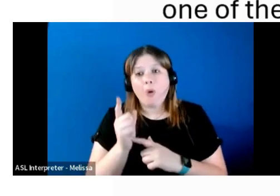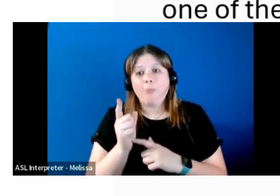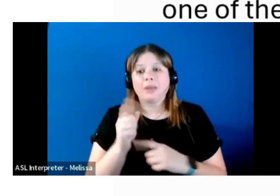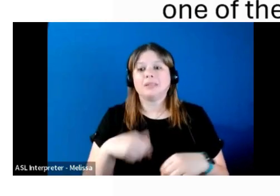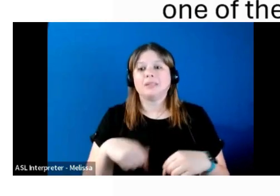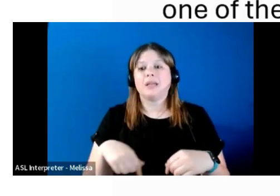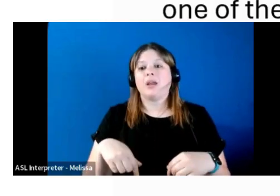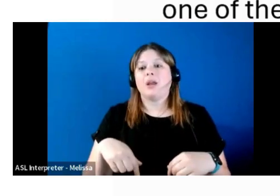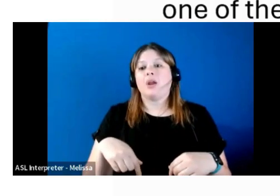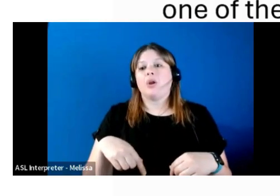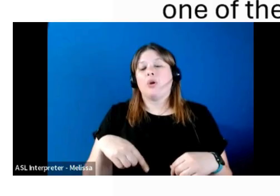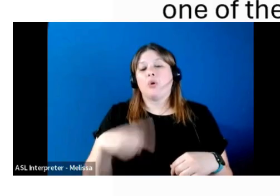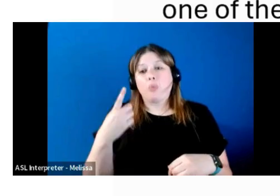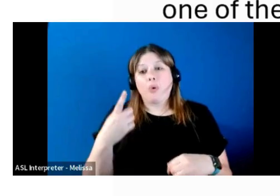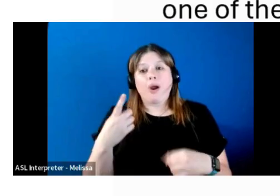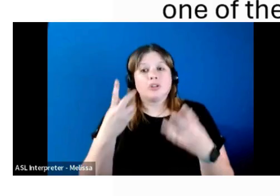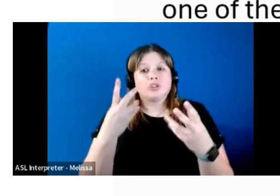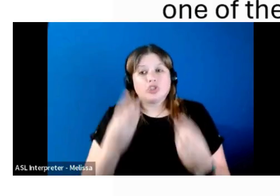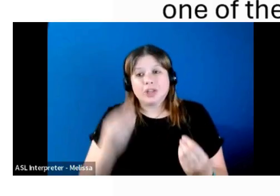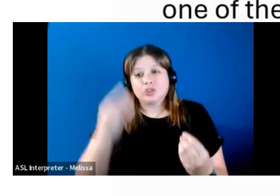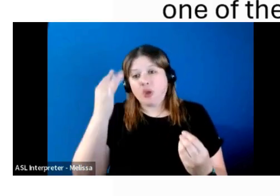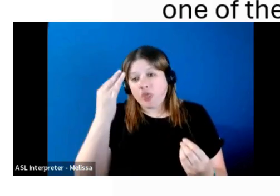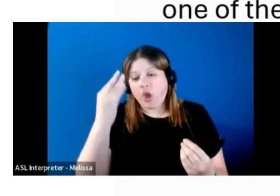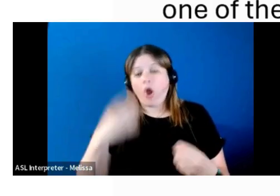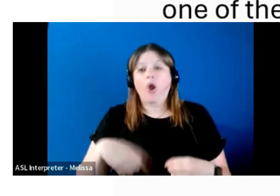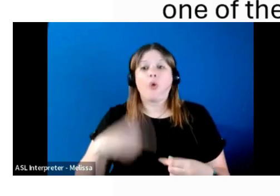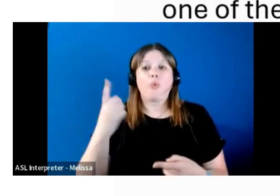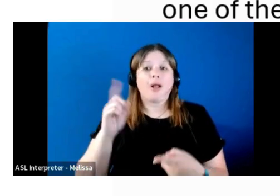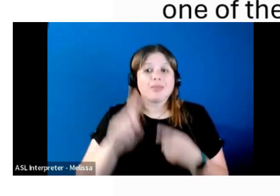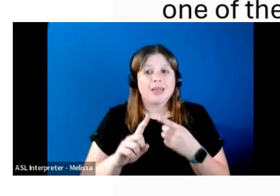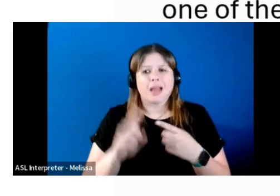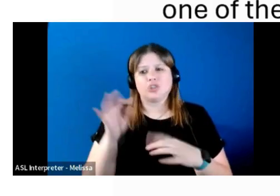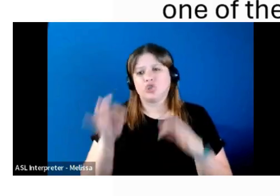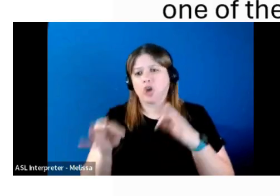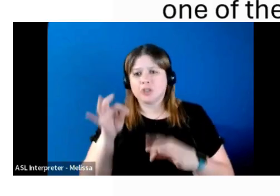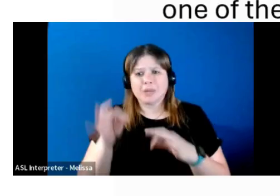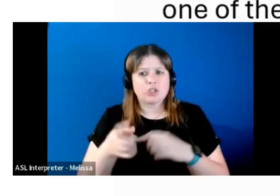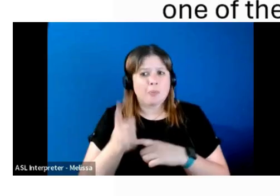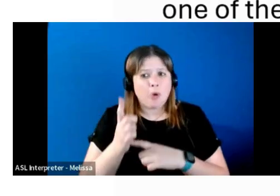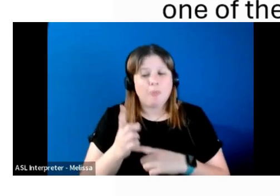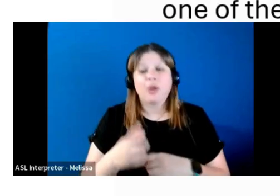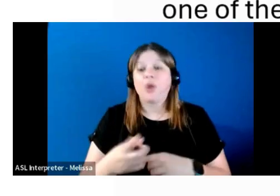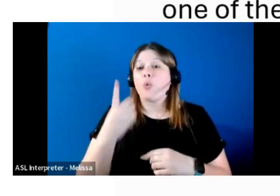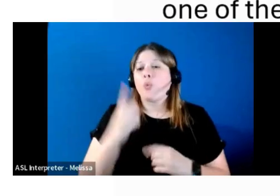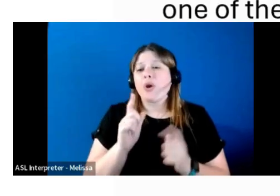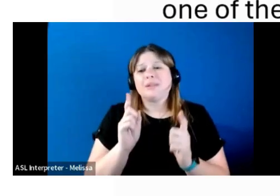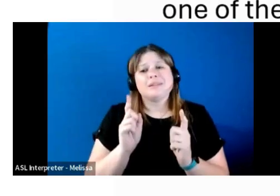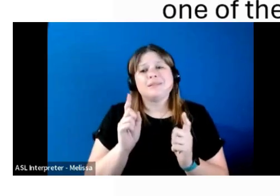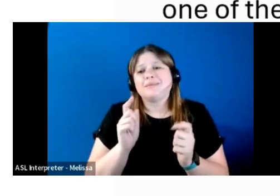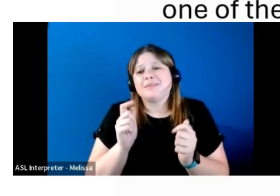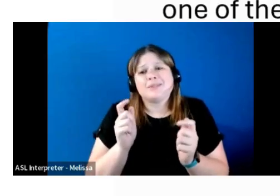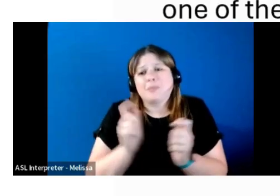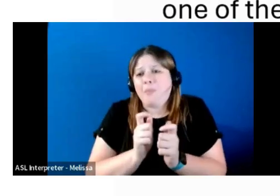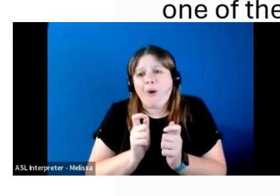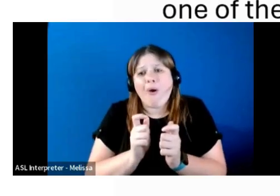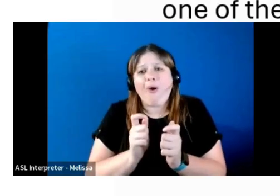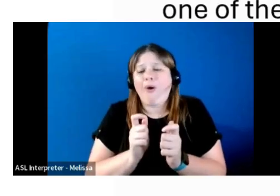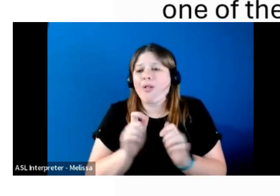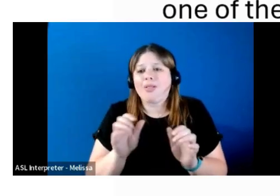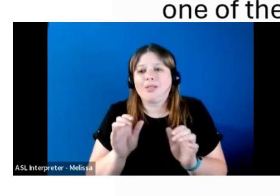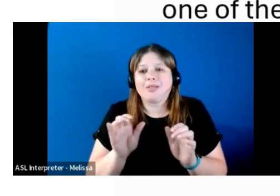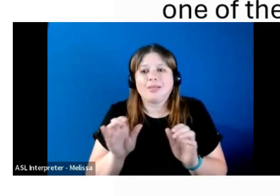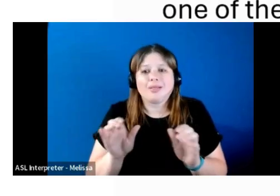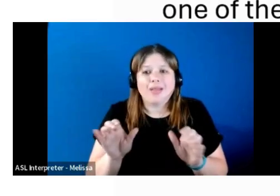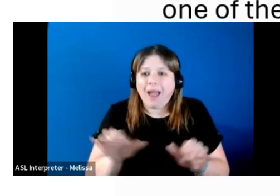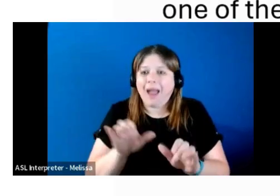thought, one less judgmental moment, one small act of care towards yourself. And when painful thoughts